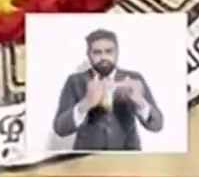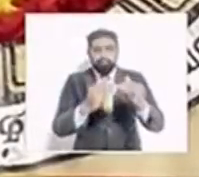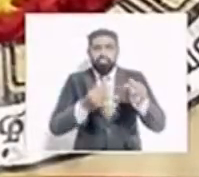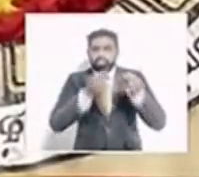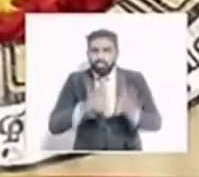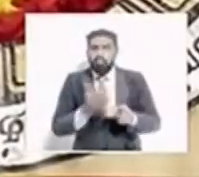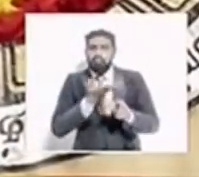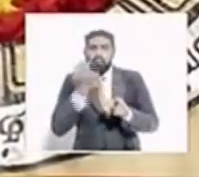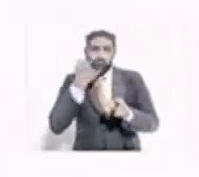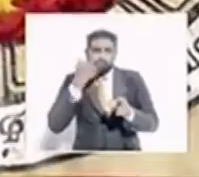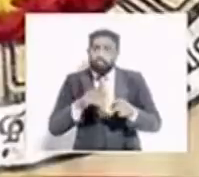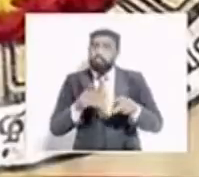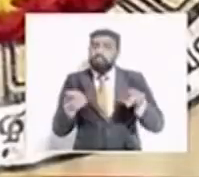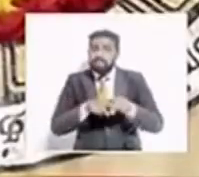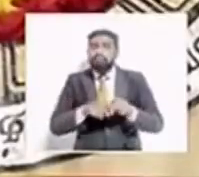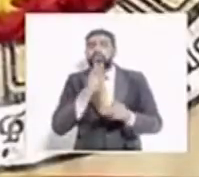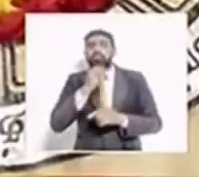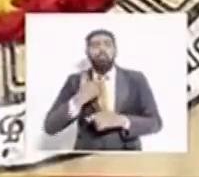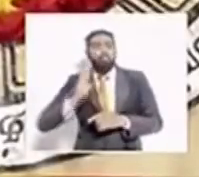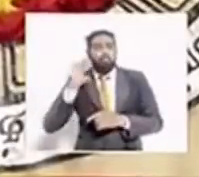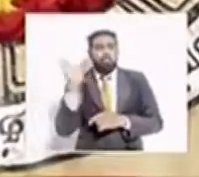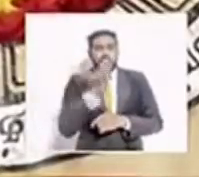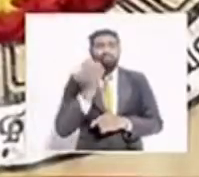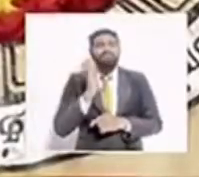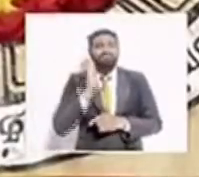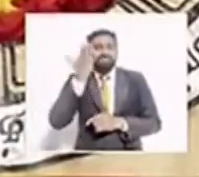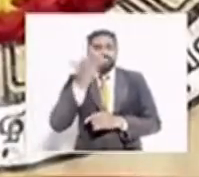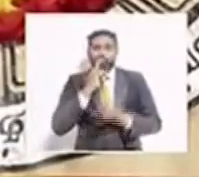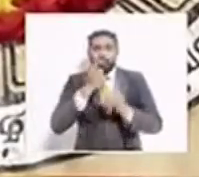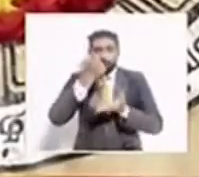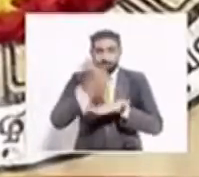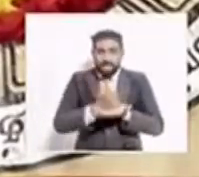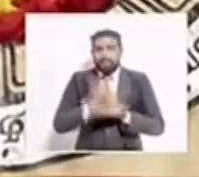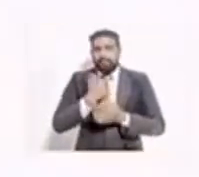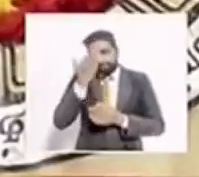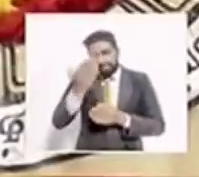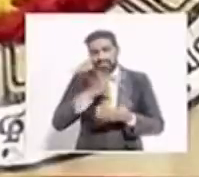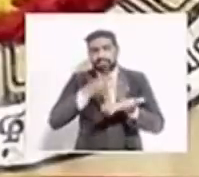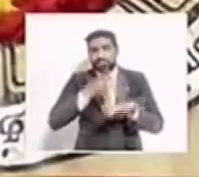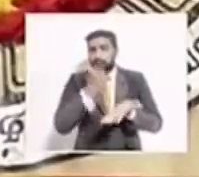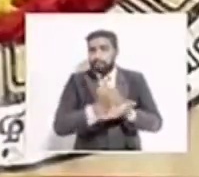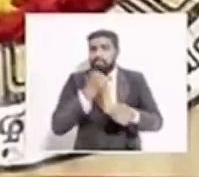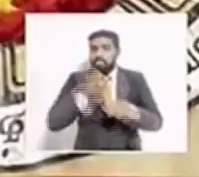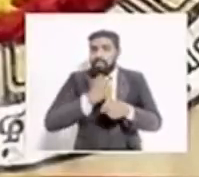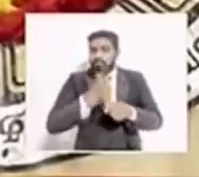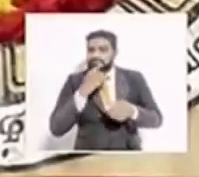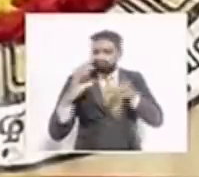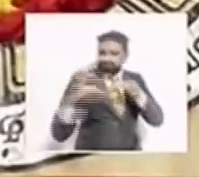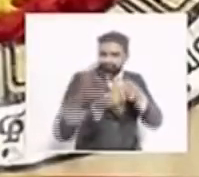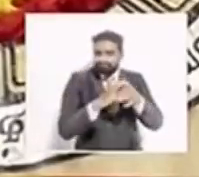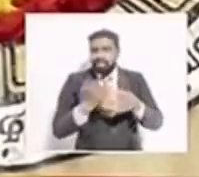factions, especially the banks, to work closely and cooperatively with the central bank at this point.